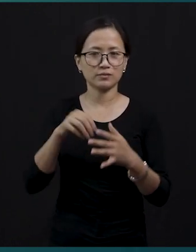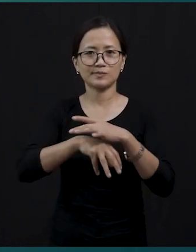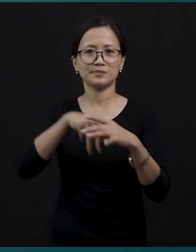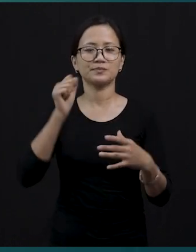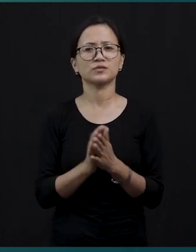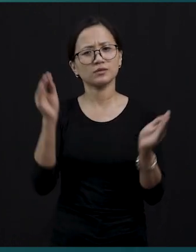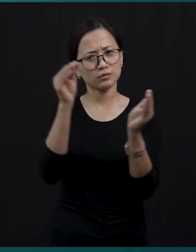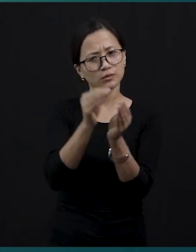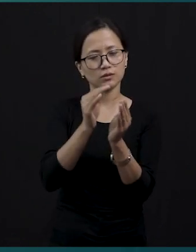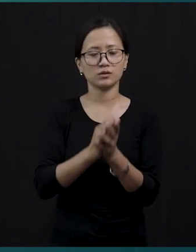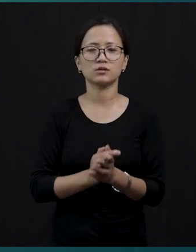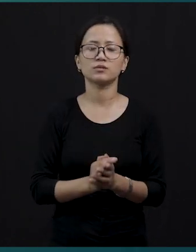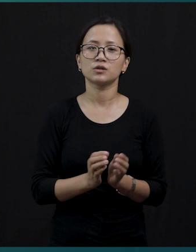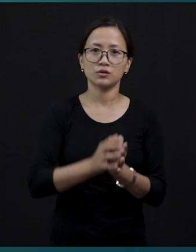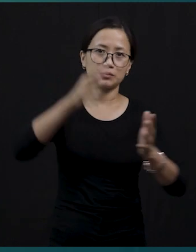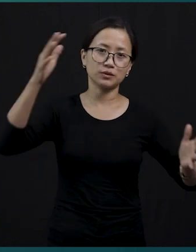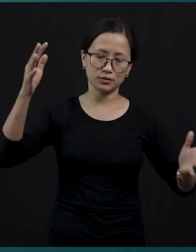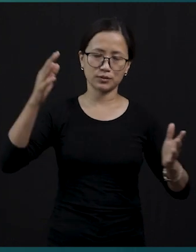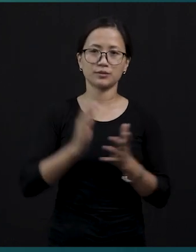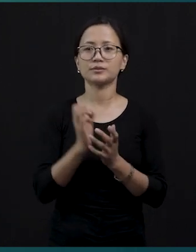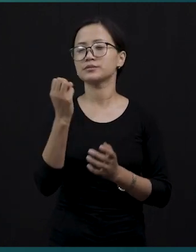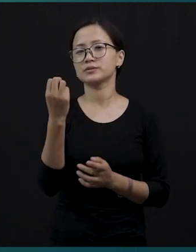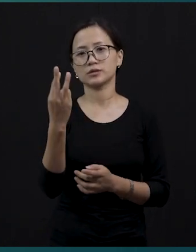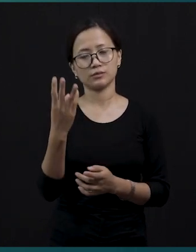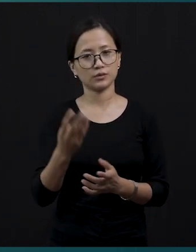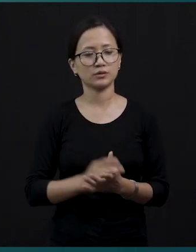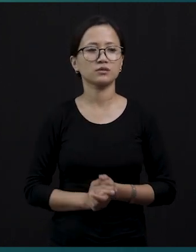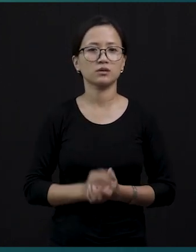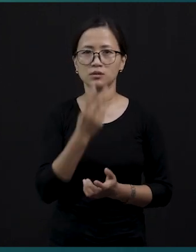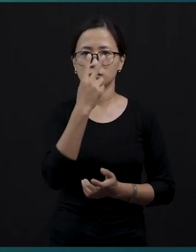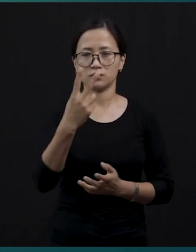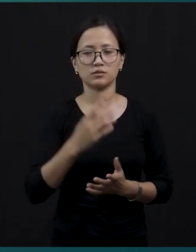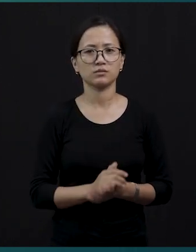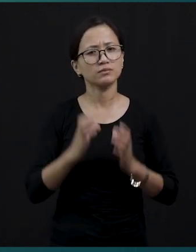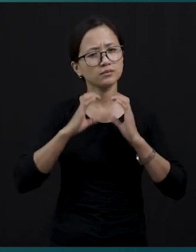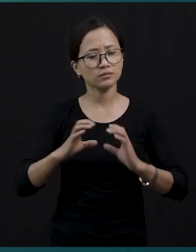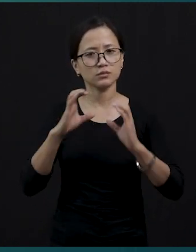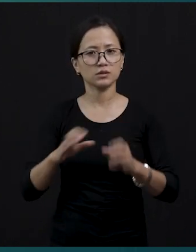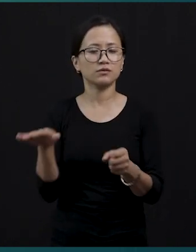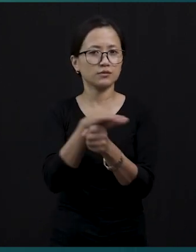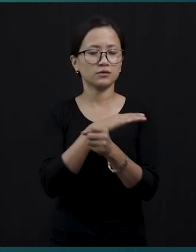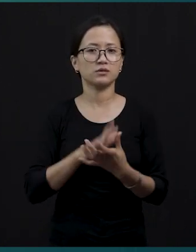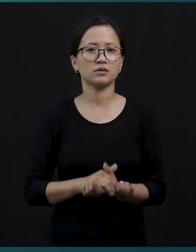the smallest number to the biggest number by just looking at them carefully.